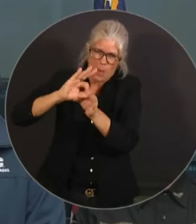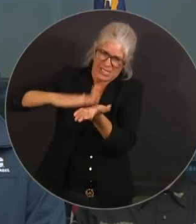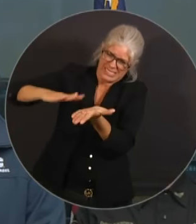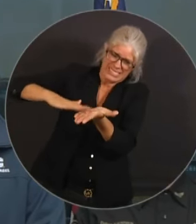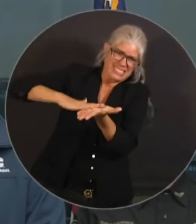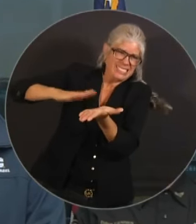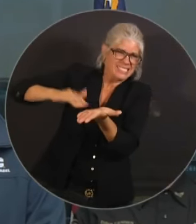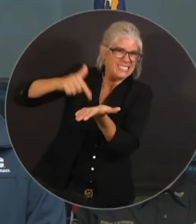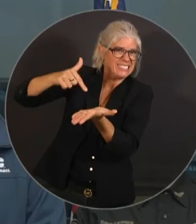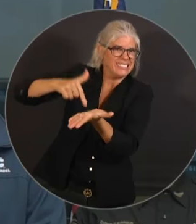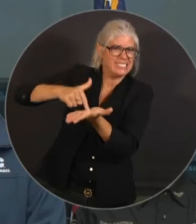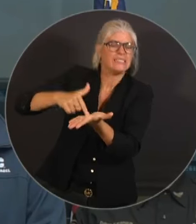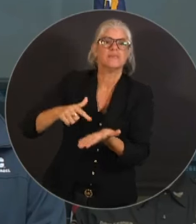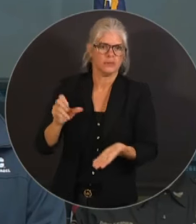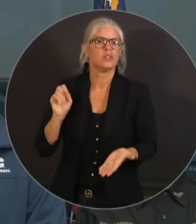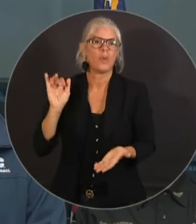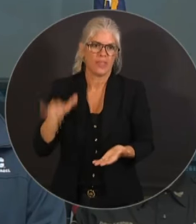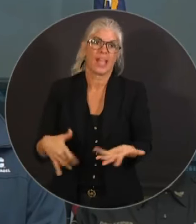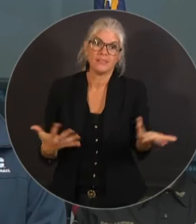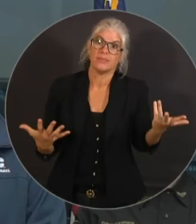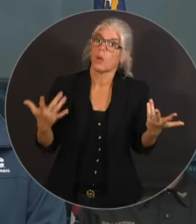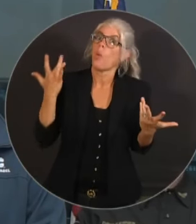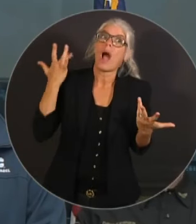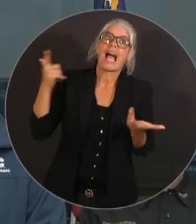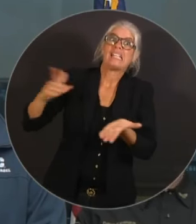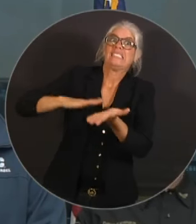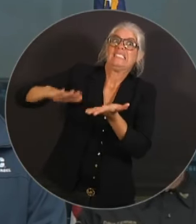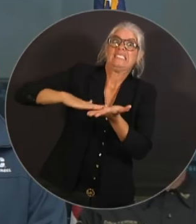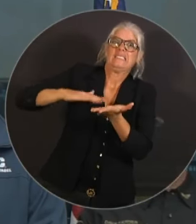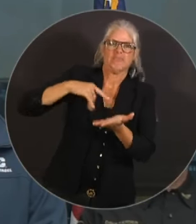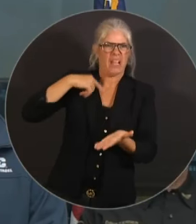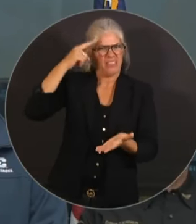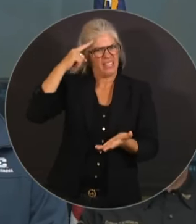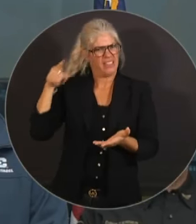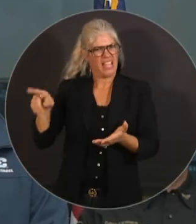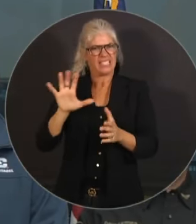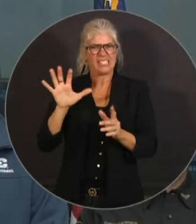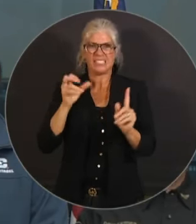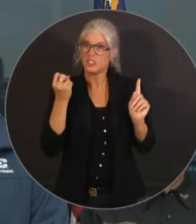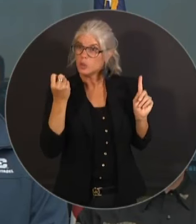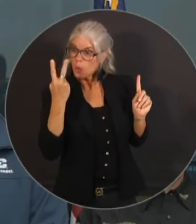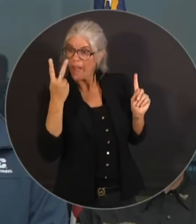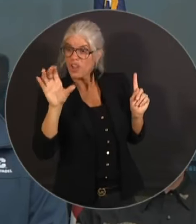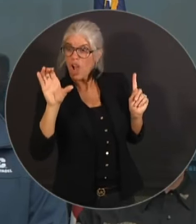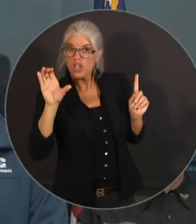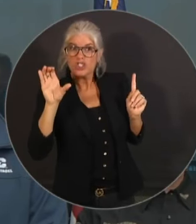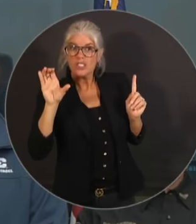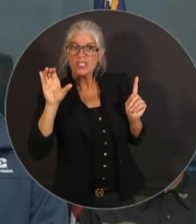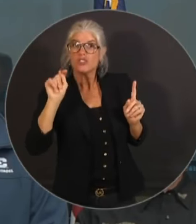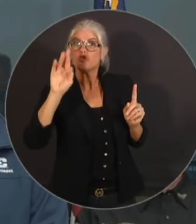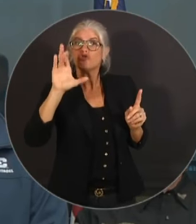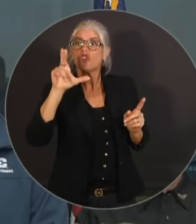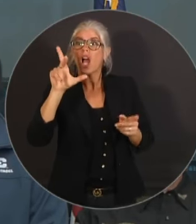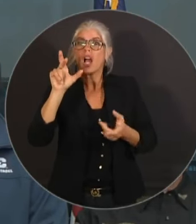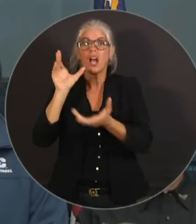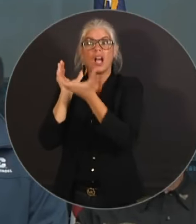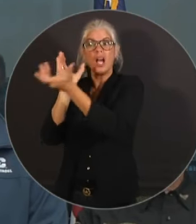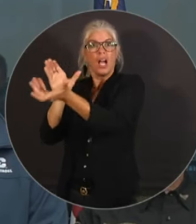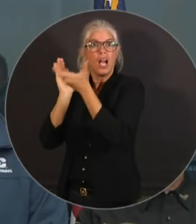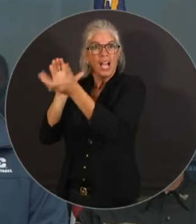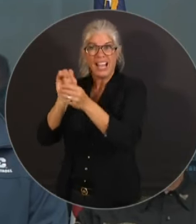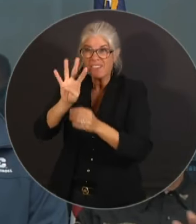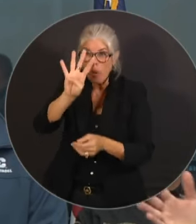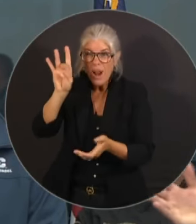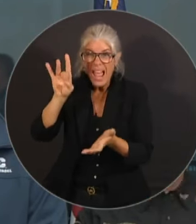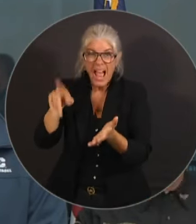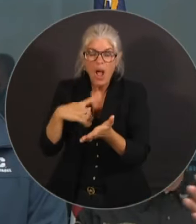be able to do 1,200 truckloads of debris in 48 hours. And these are big trucks. I mean, that's a